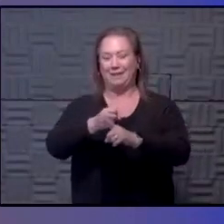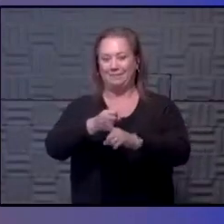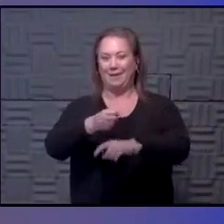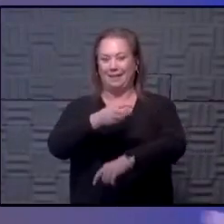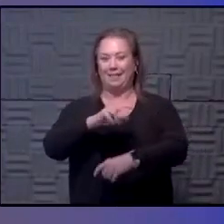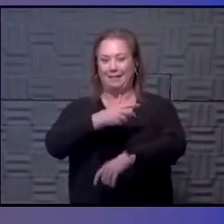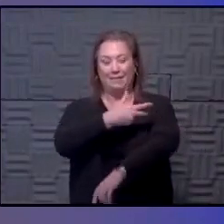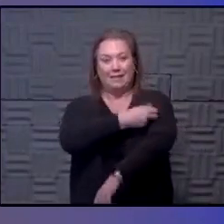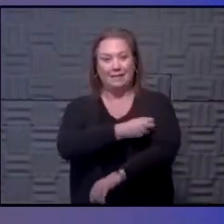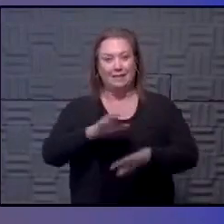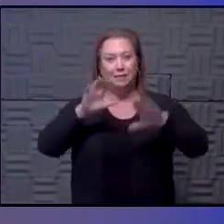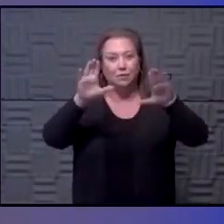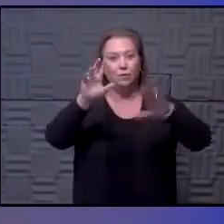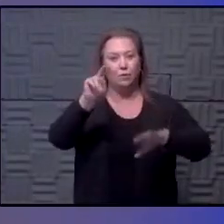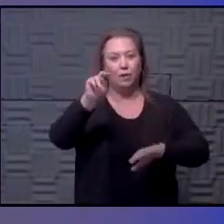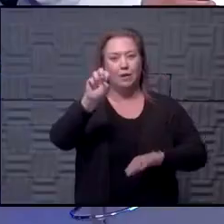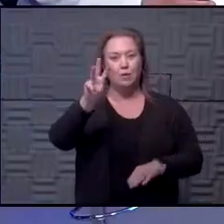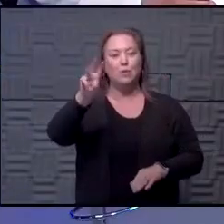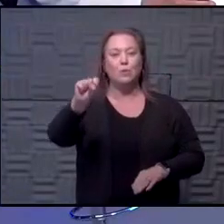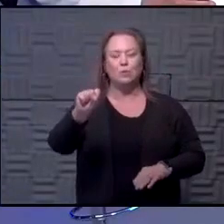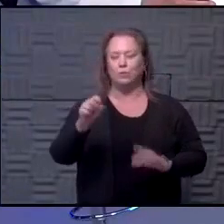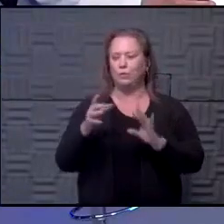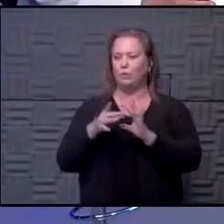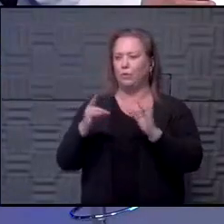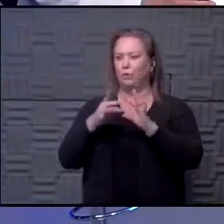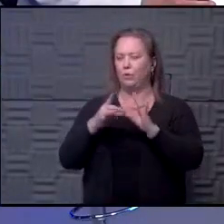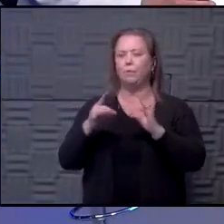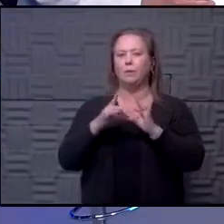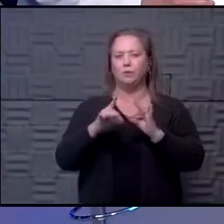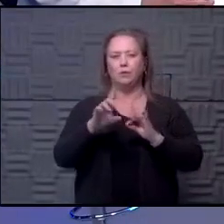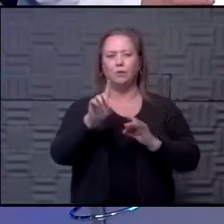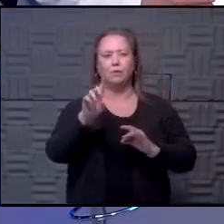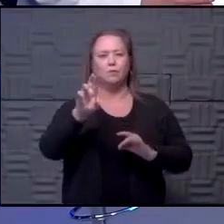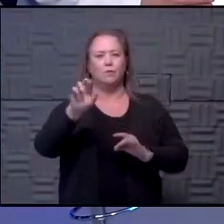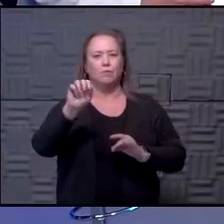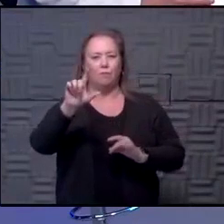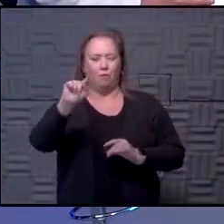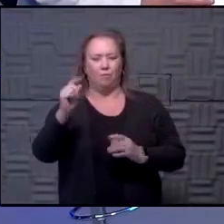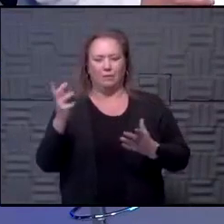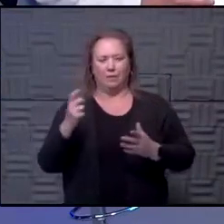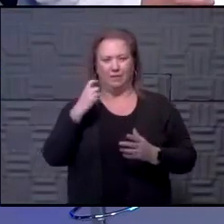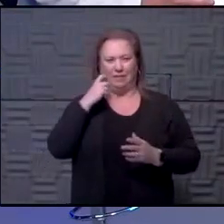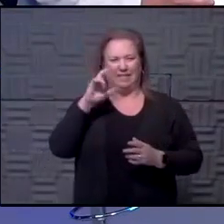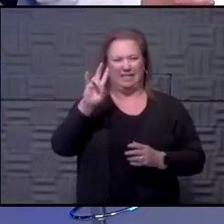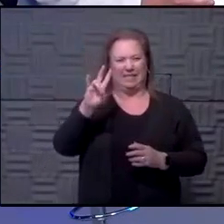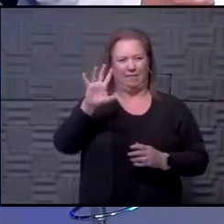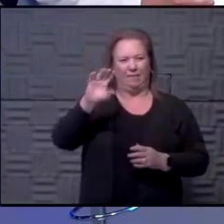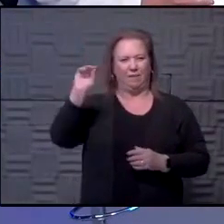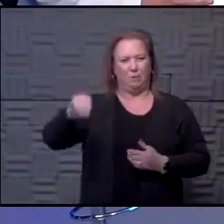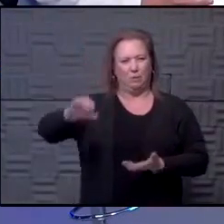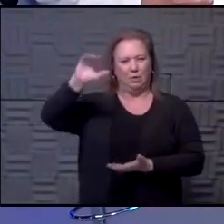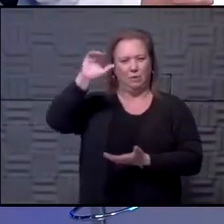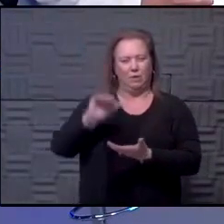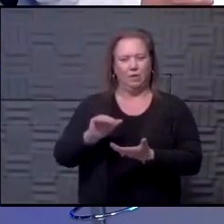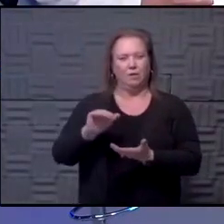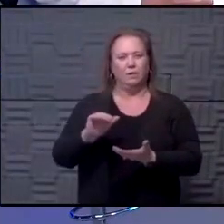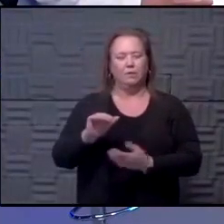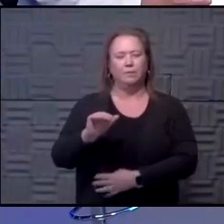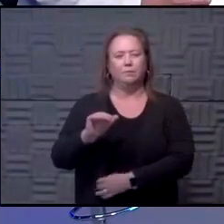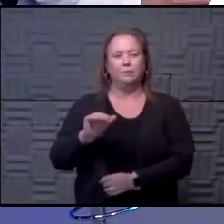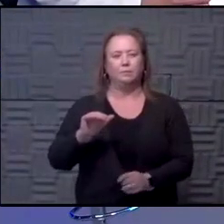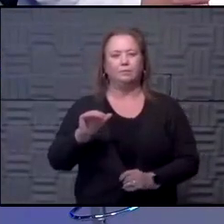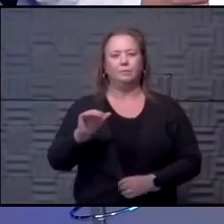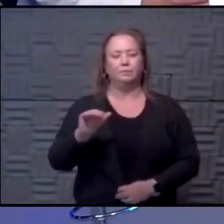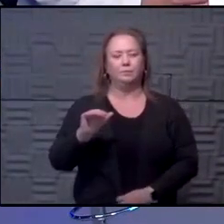news. I think you mentioned it on when Dr. Alt was here, that it was like maybe a 75% reduction, or maybe Dr. Alt mentioned